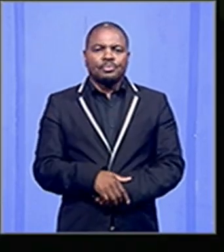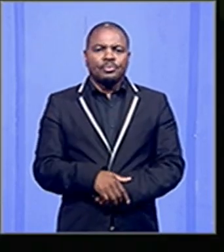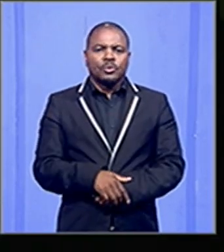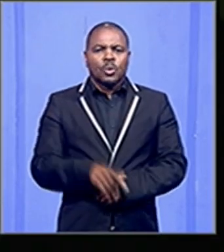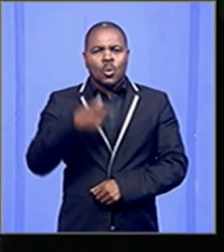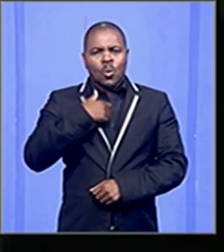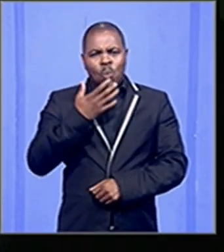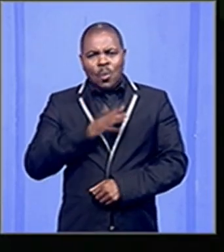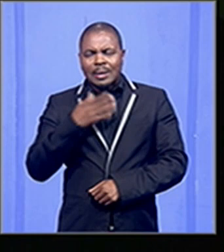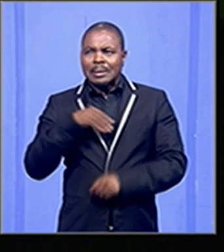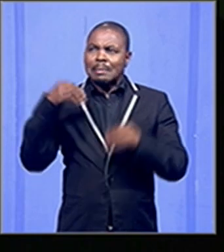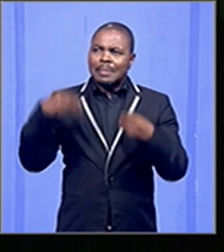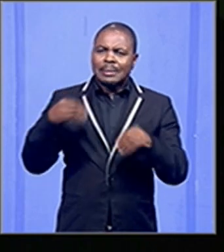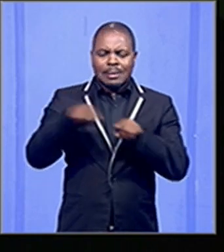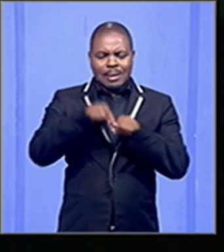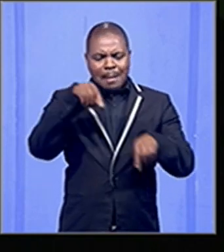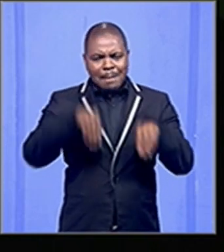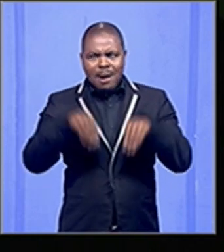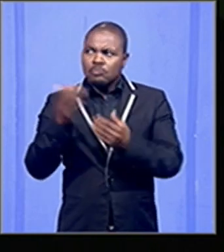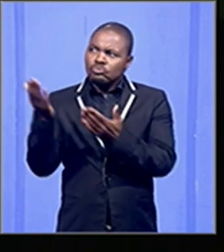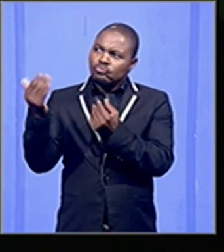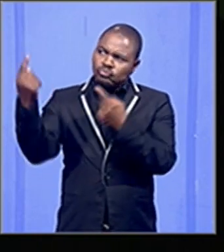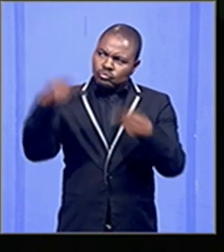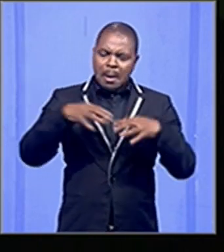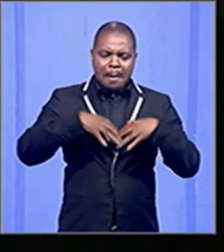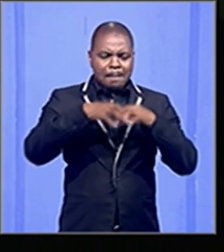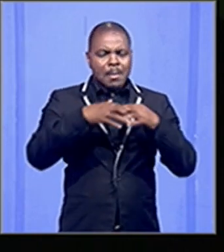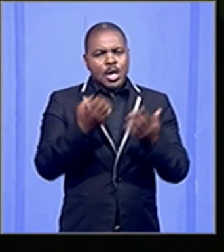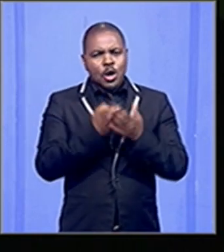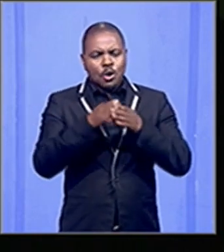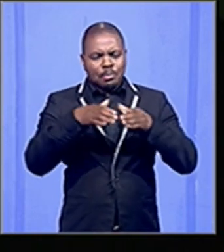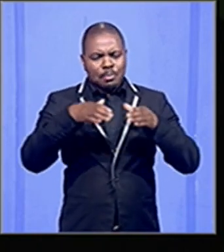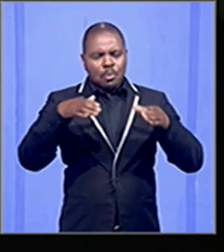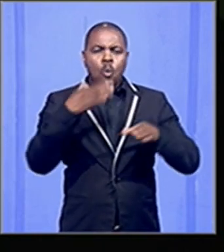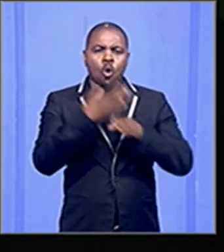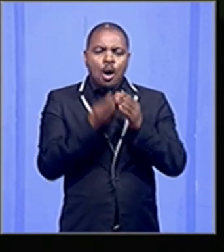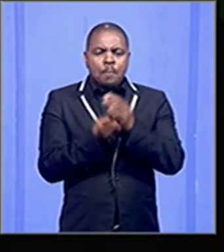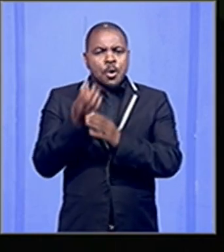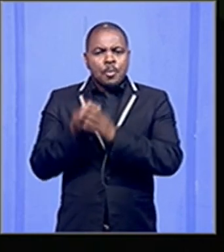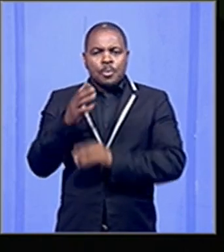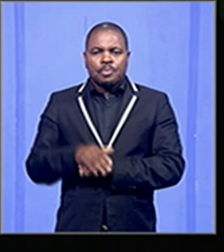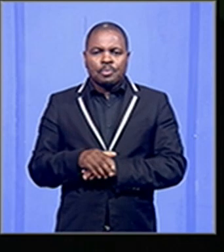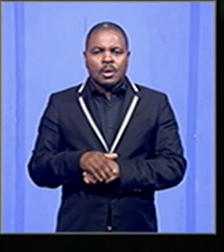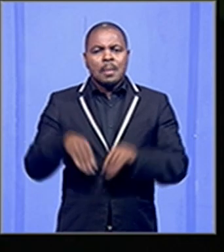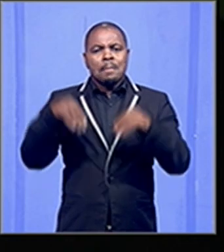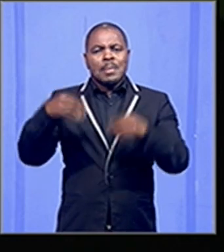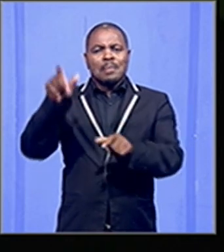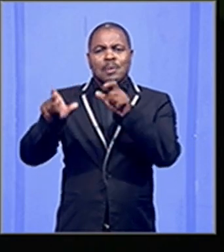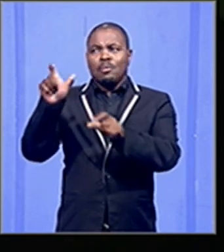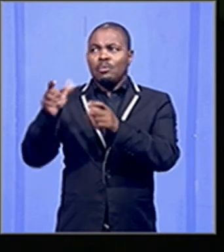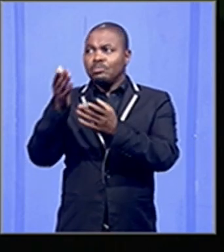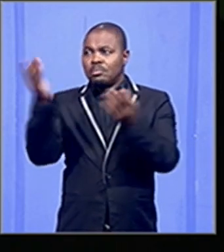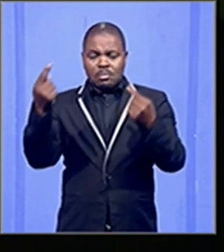attract investment in mining to grow our economy and create jobs, investors will find South